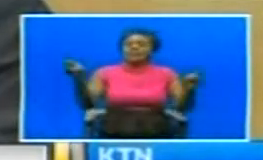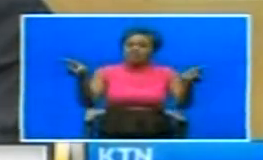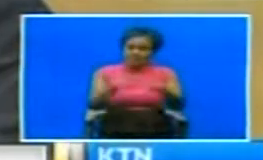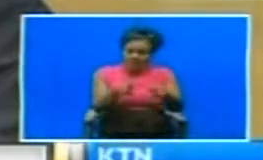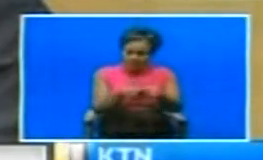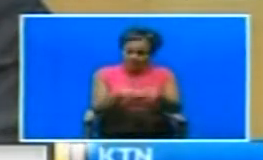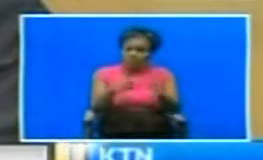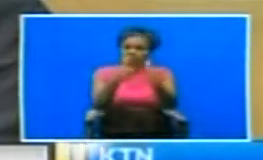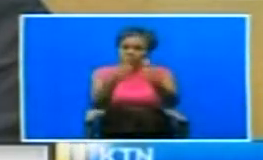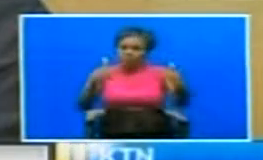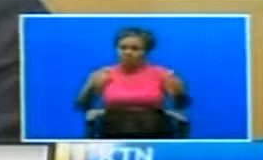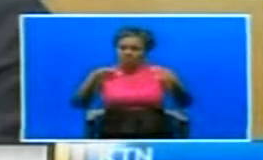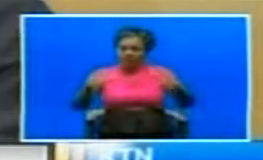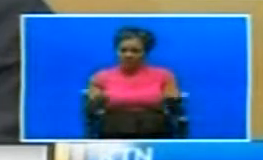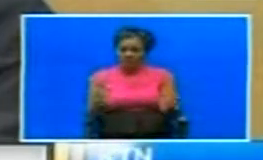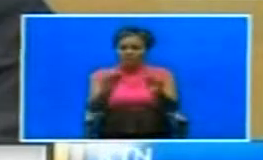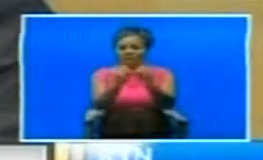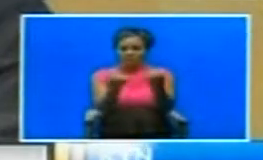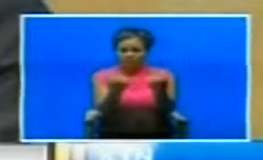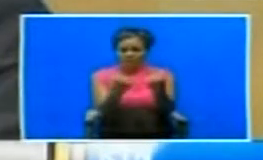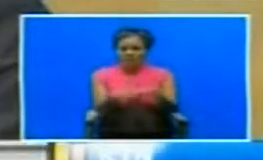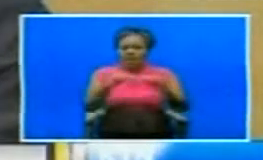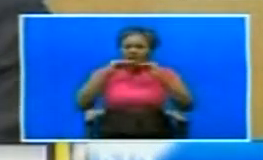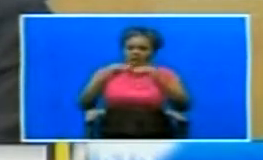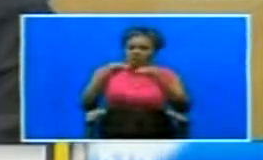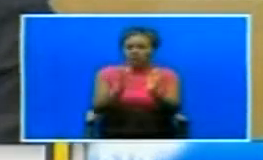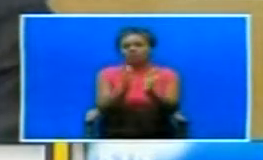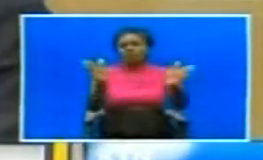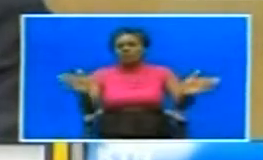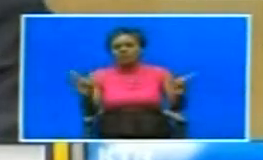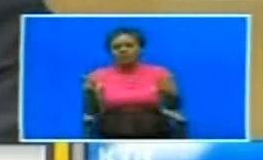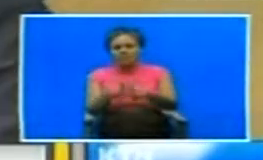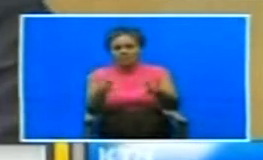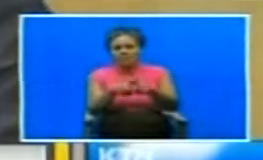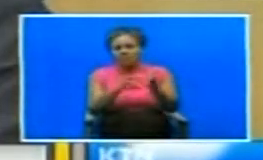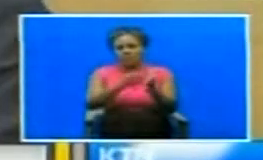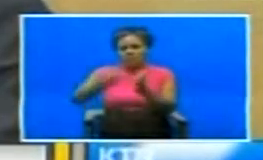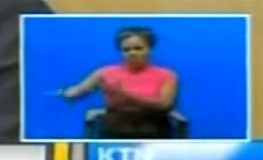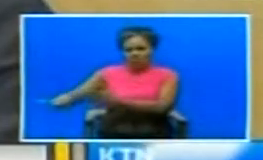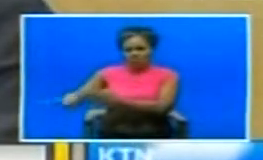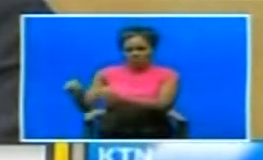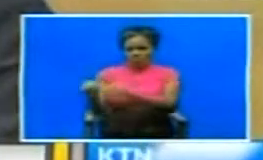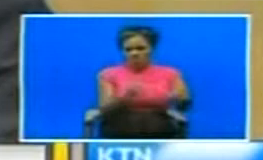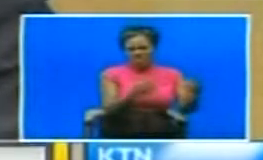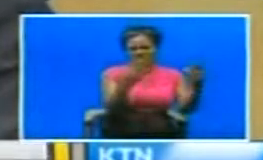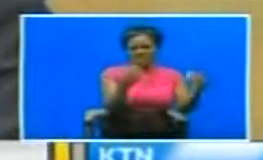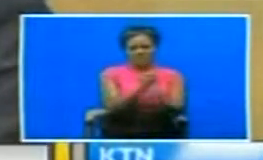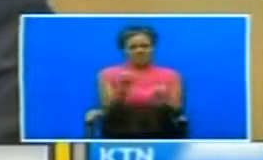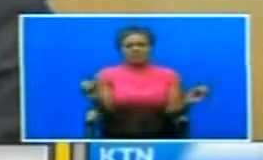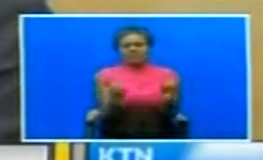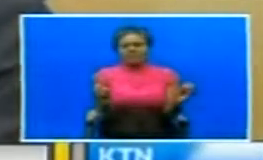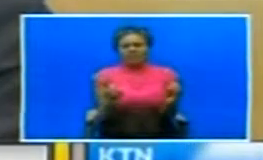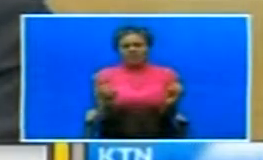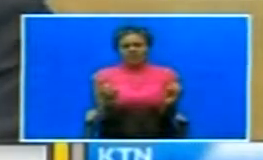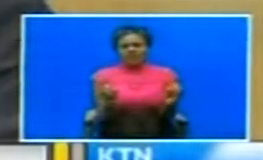it's preventing these things sort of happening, educating the public and removing them away. And I know it's not easy to say you're removing